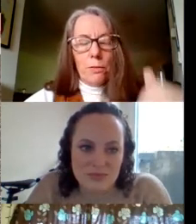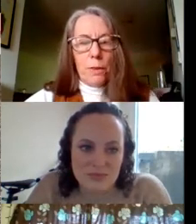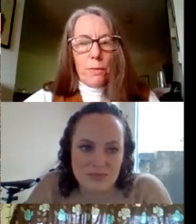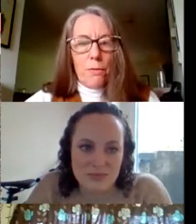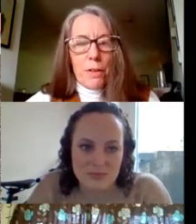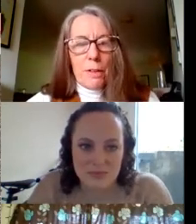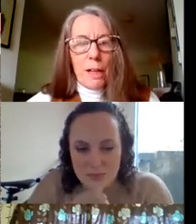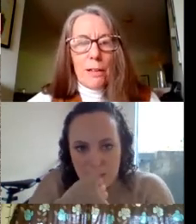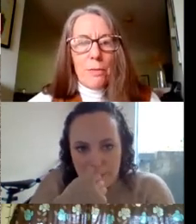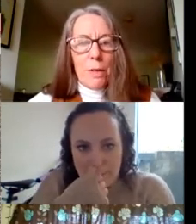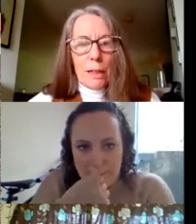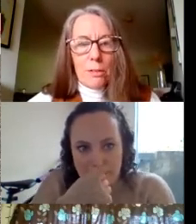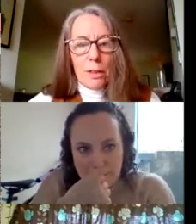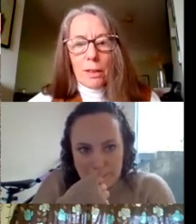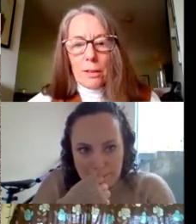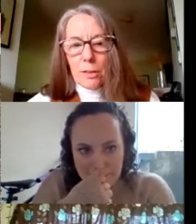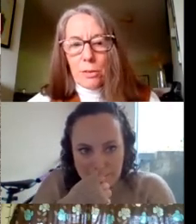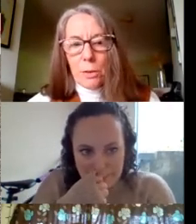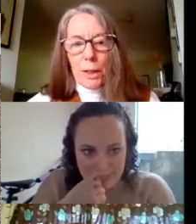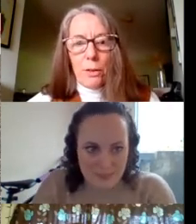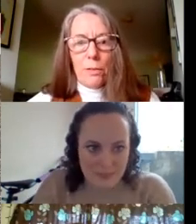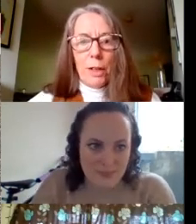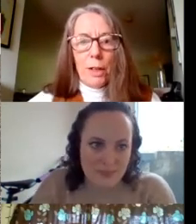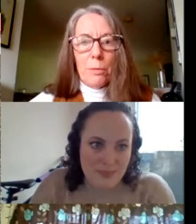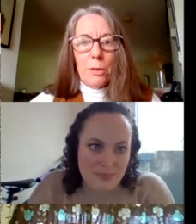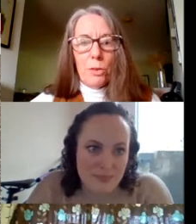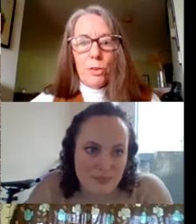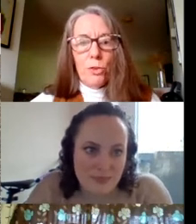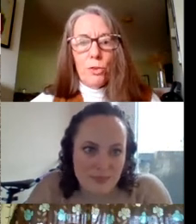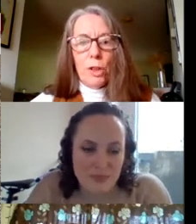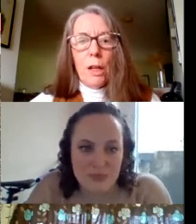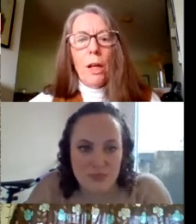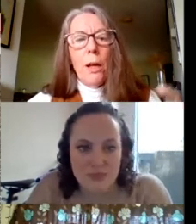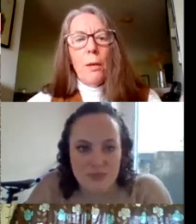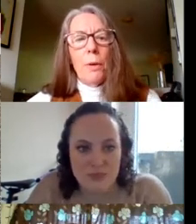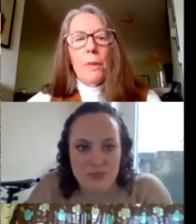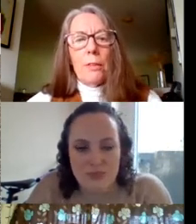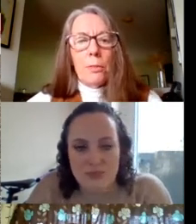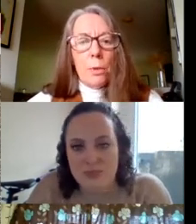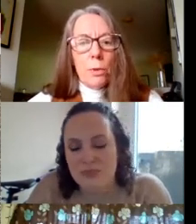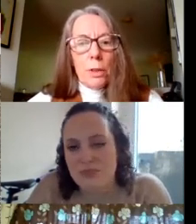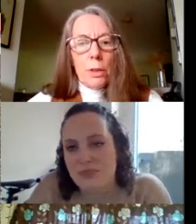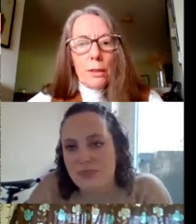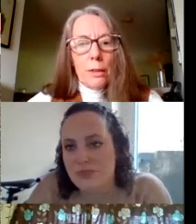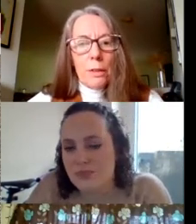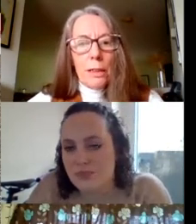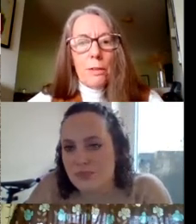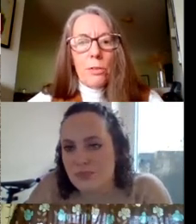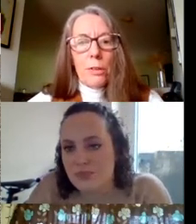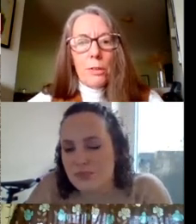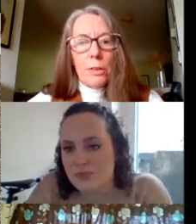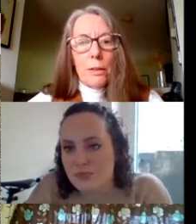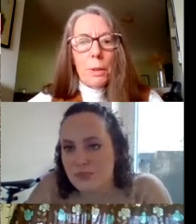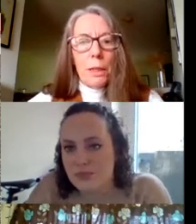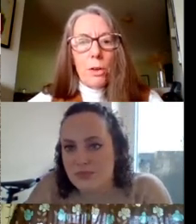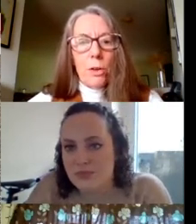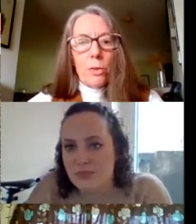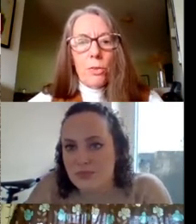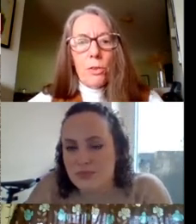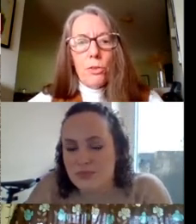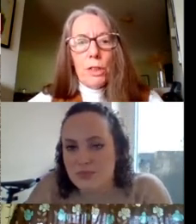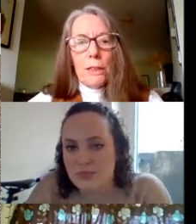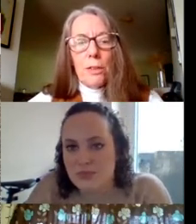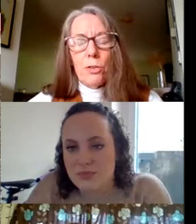lots of very tiny writing that takes quite a lot of time to study. But this one is interesting